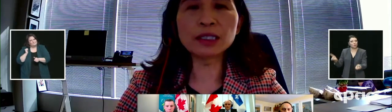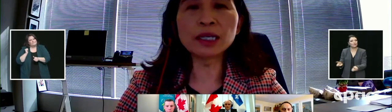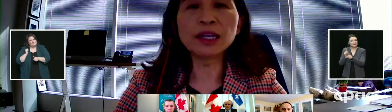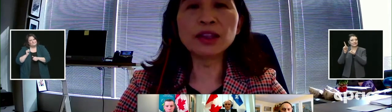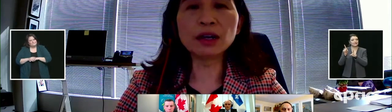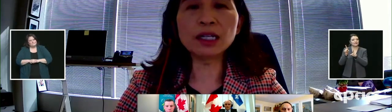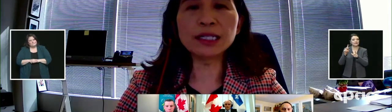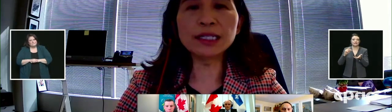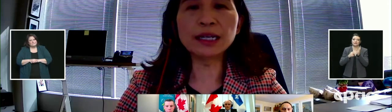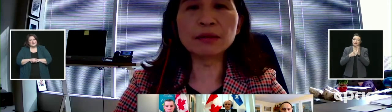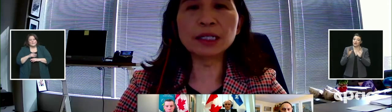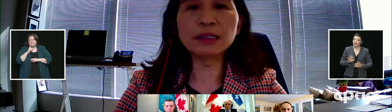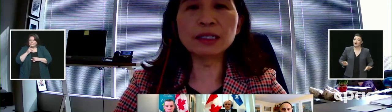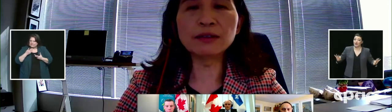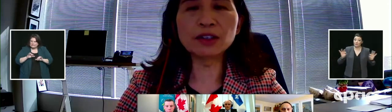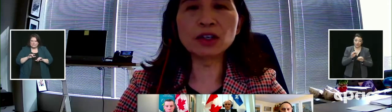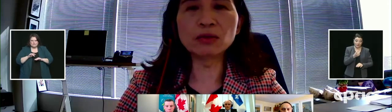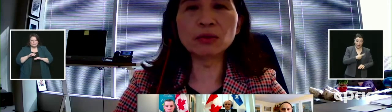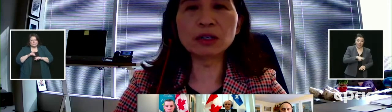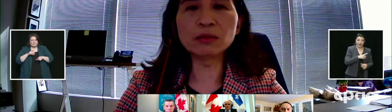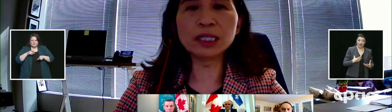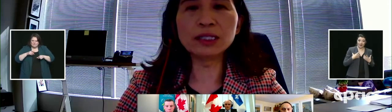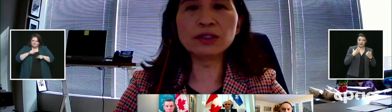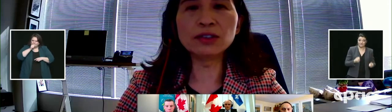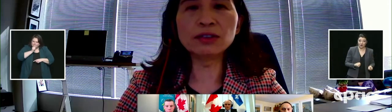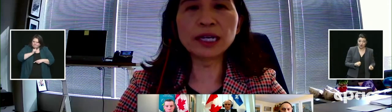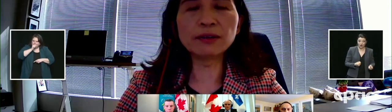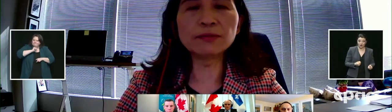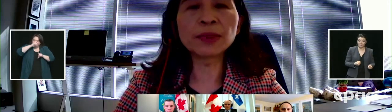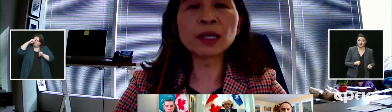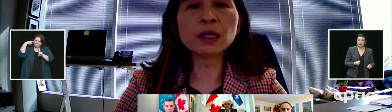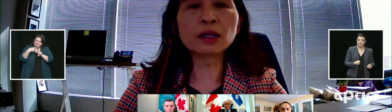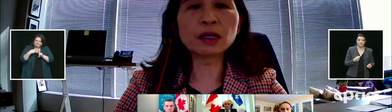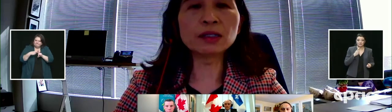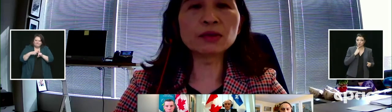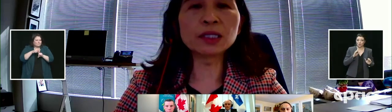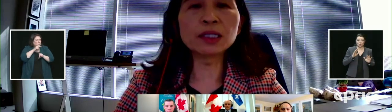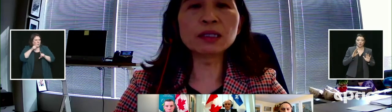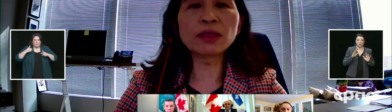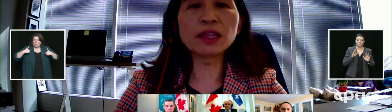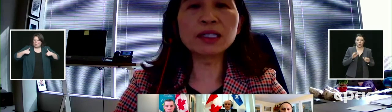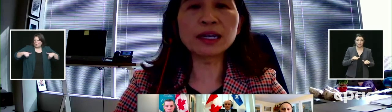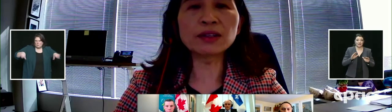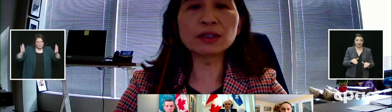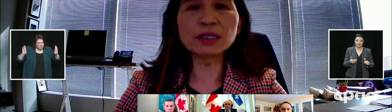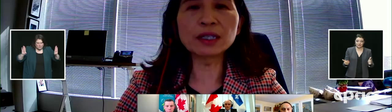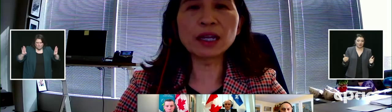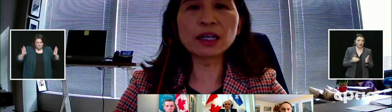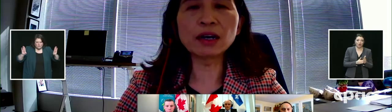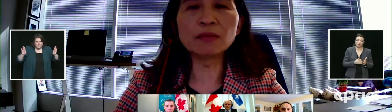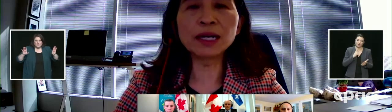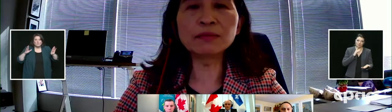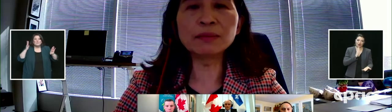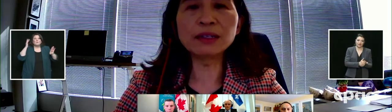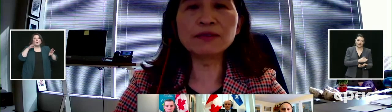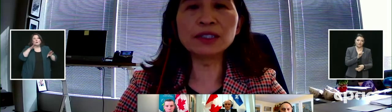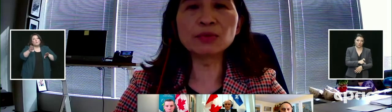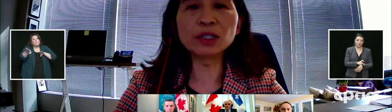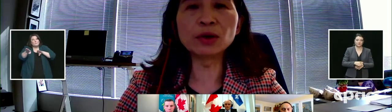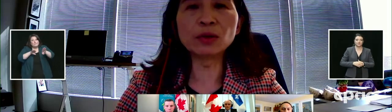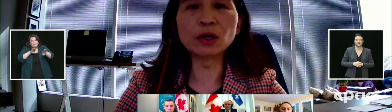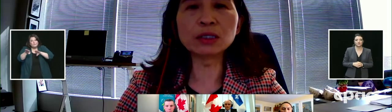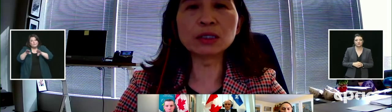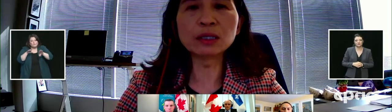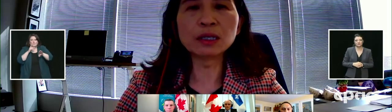efforts and not letting up is the difficult work we need to do now. The consequences of these actions are the compound benefits we